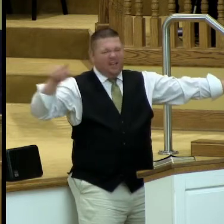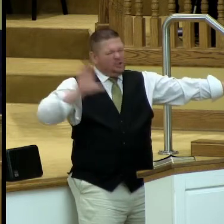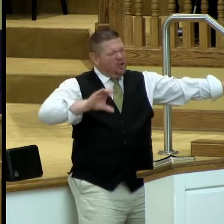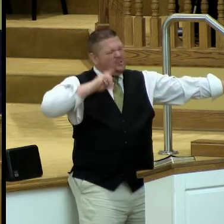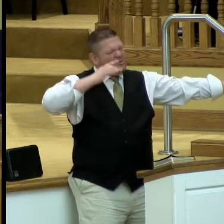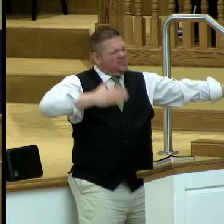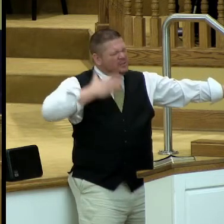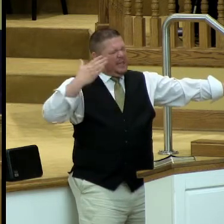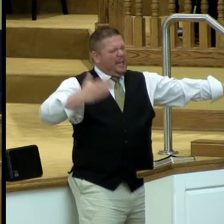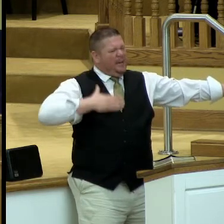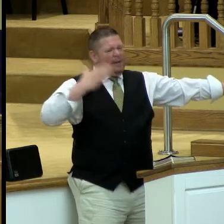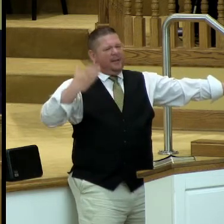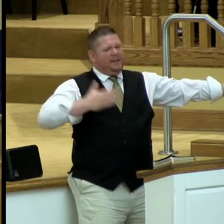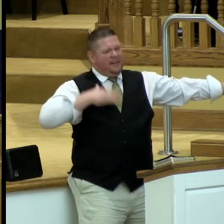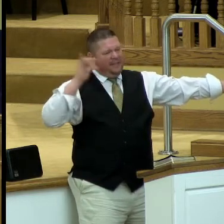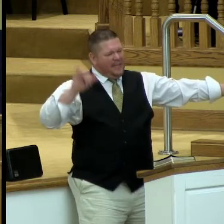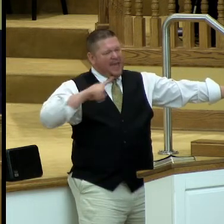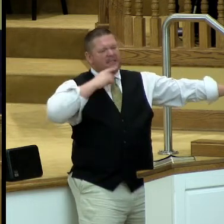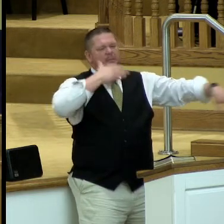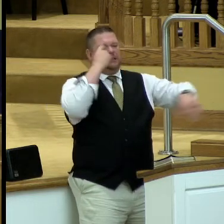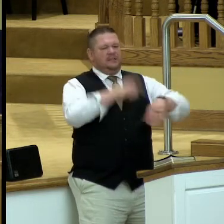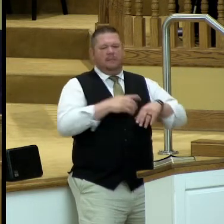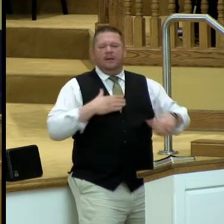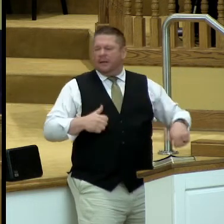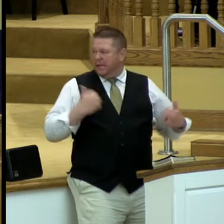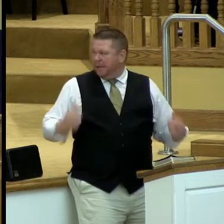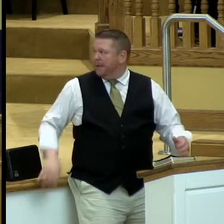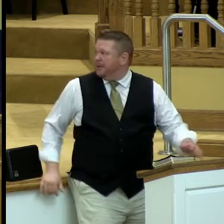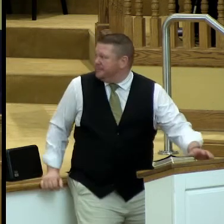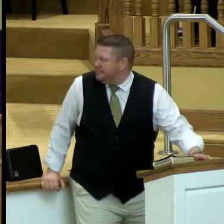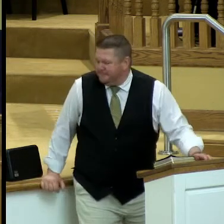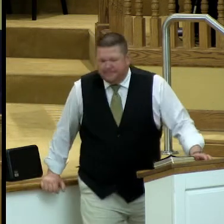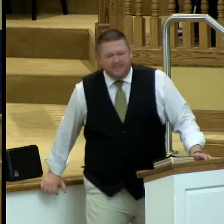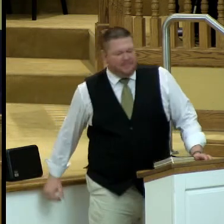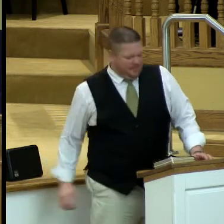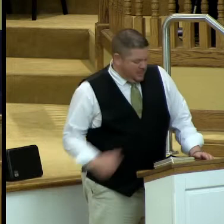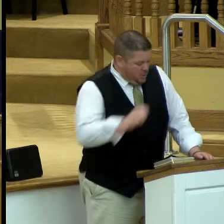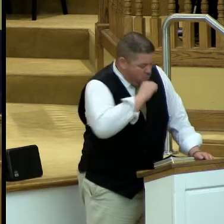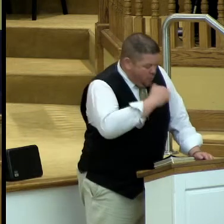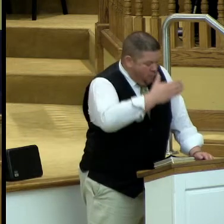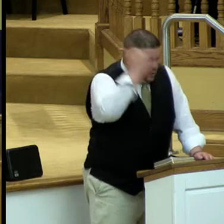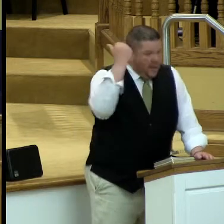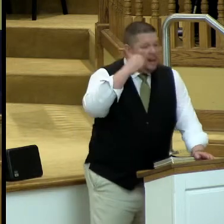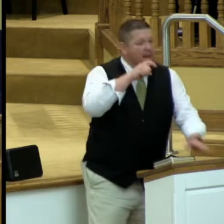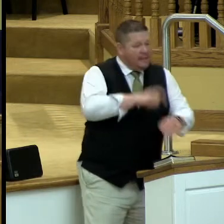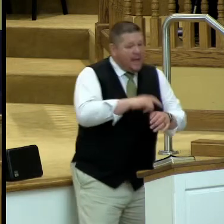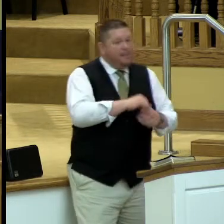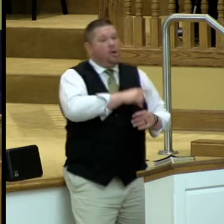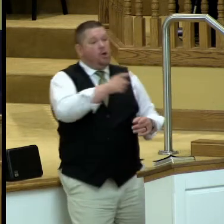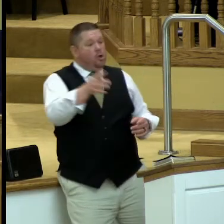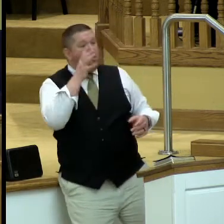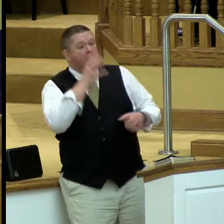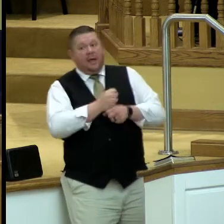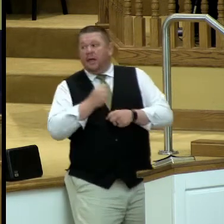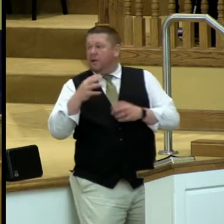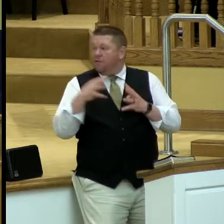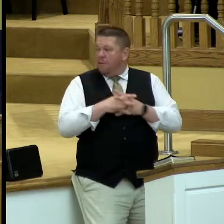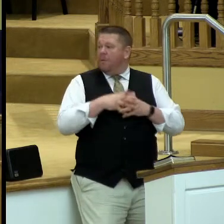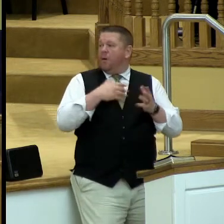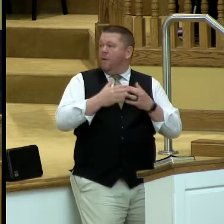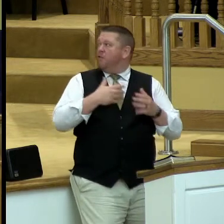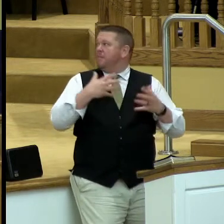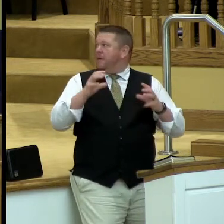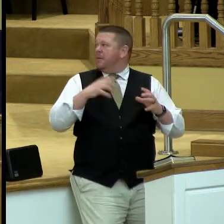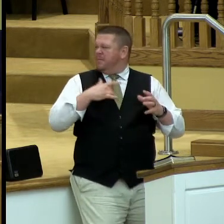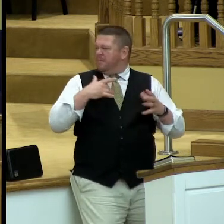joy. That is the best time of my life. Don't forget the times. You're going to get to use football, whatever